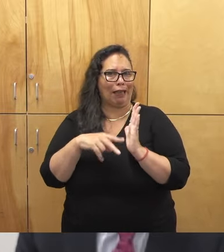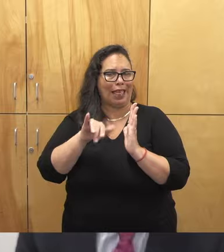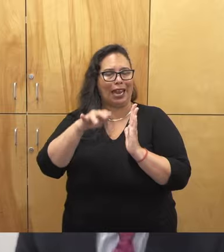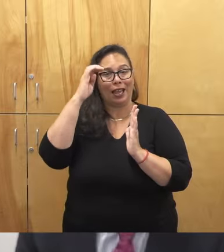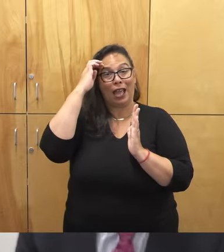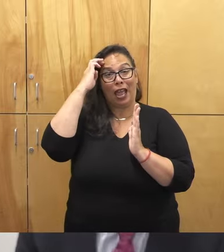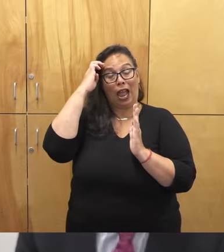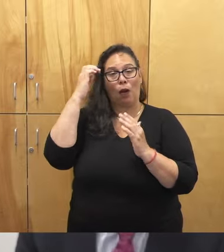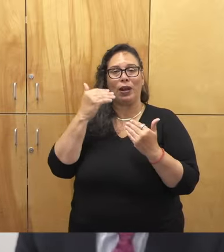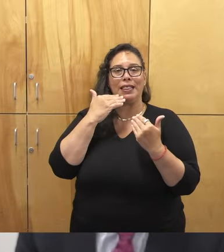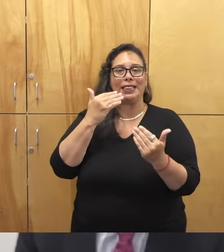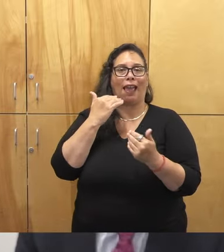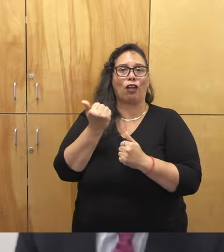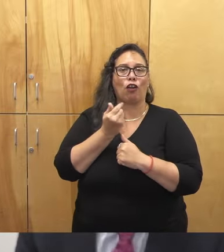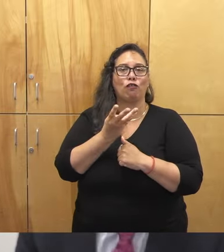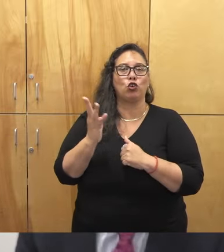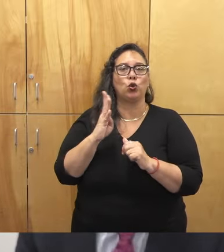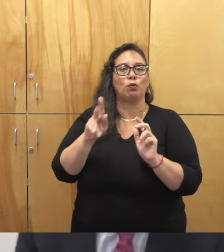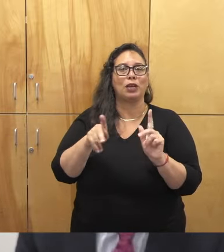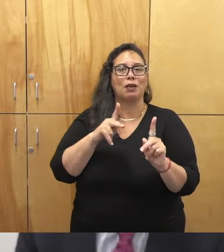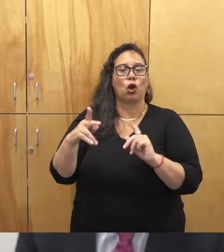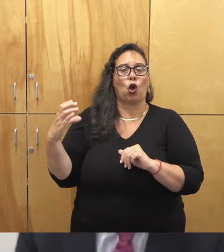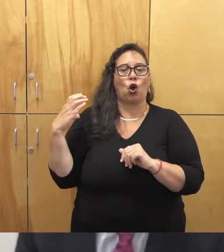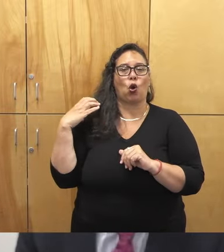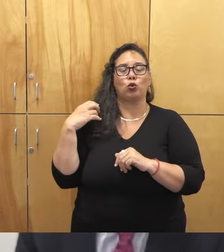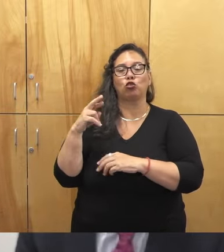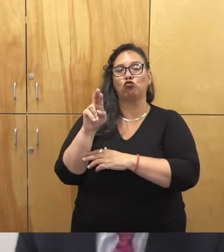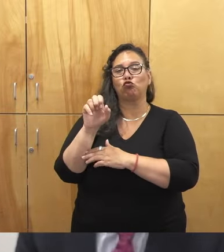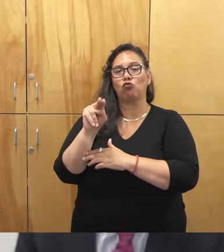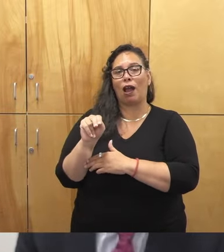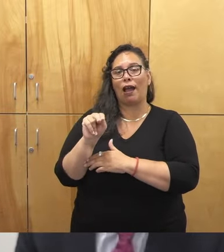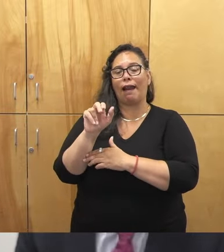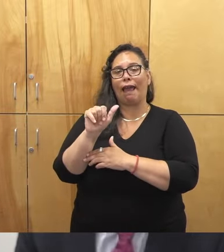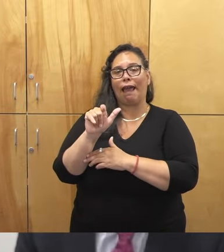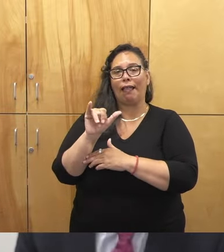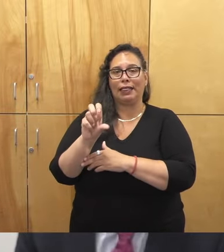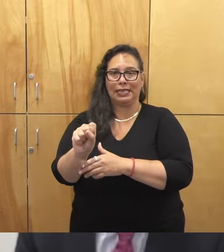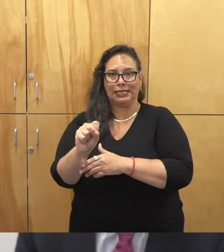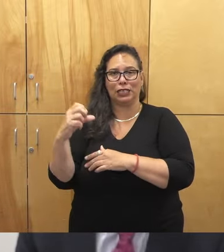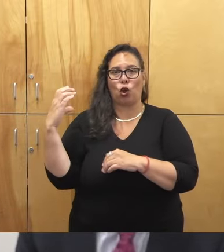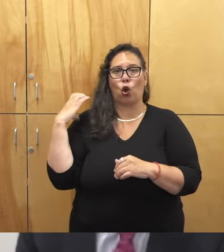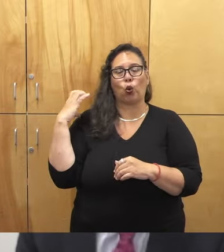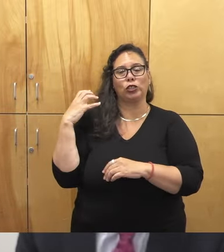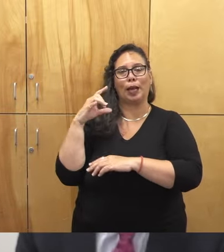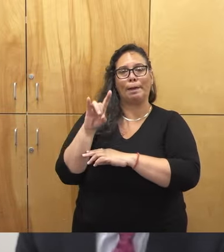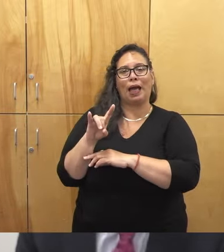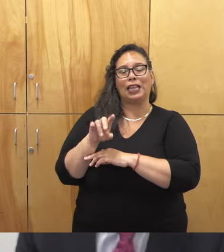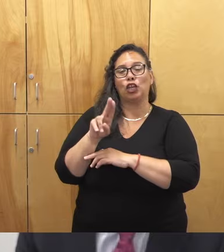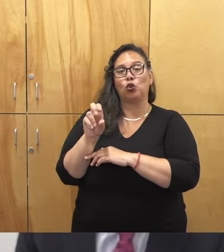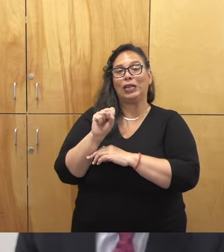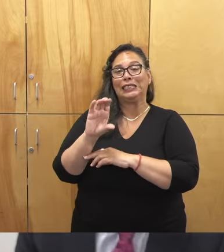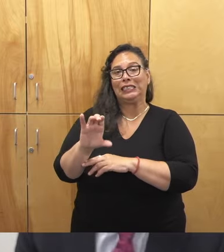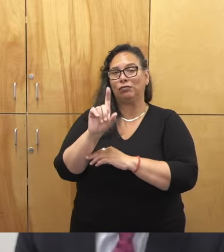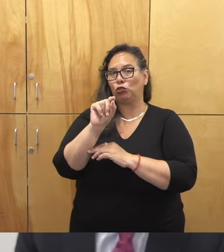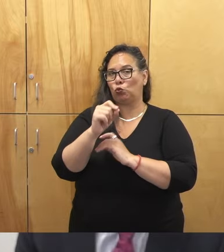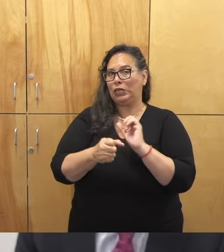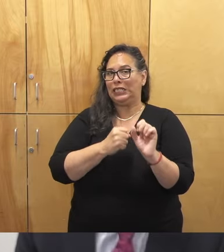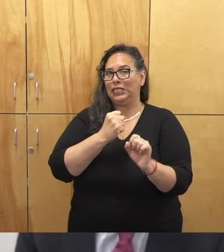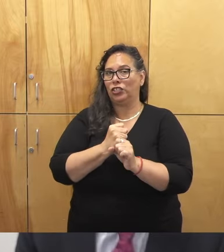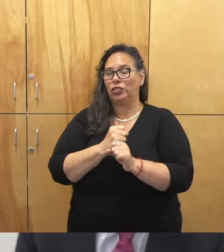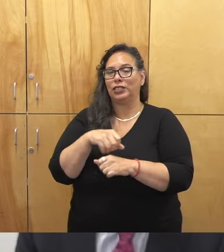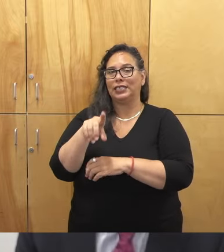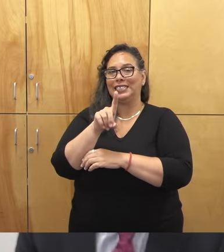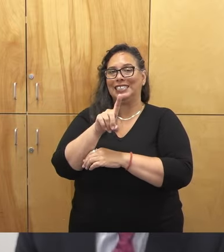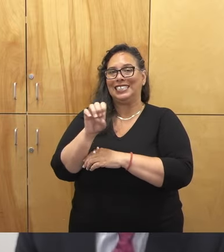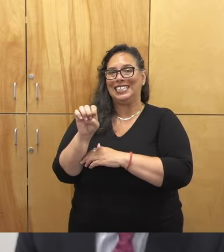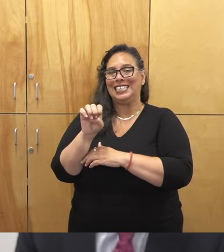few people very quickly. Coach Ron Alice, who coached at Poly and at USC for 20 years. Dee